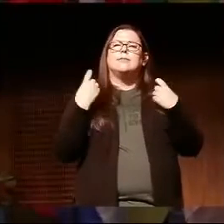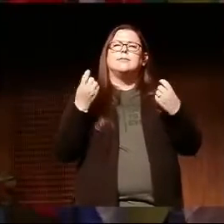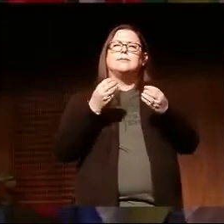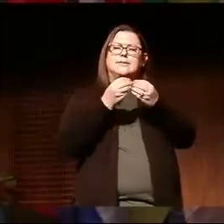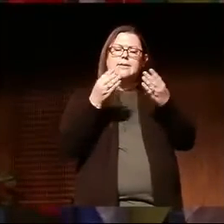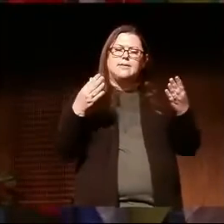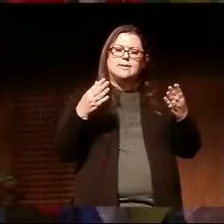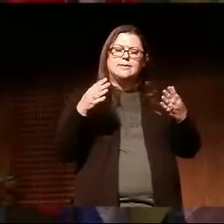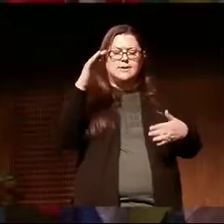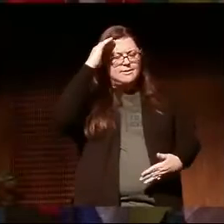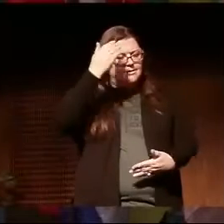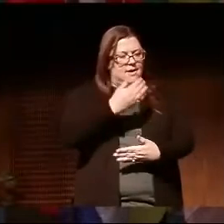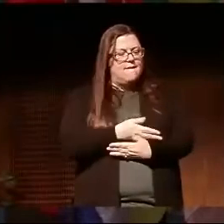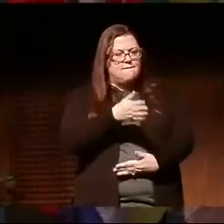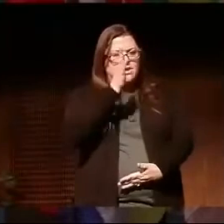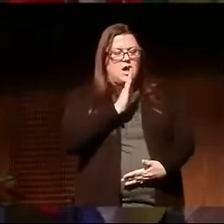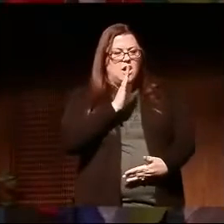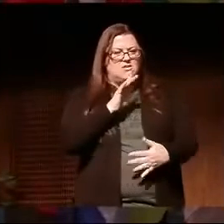a sin-stained world.